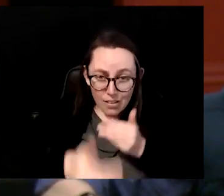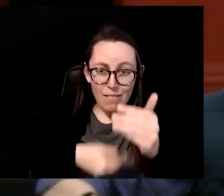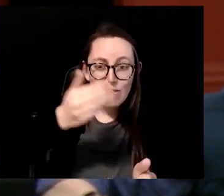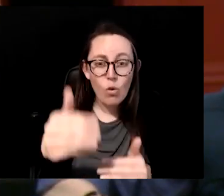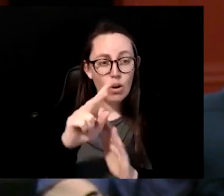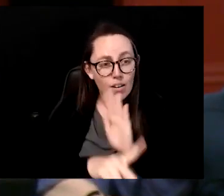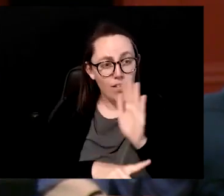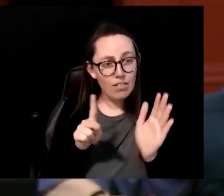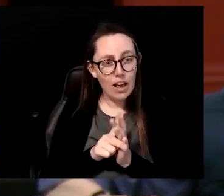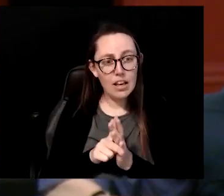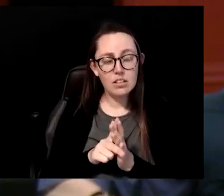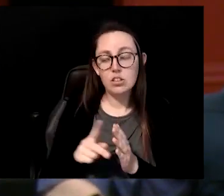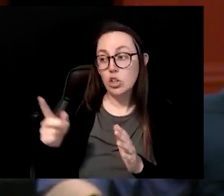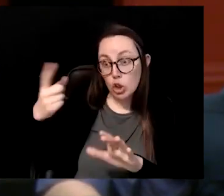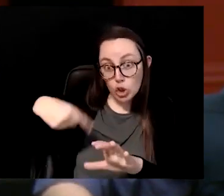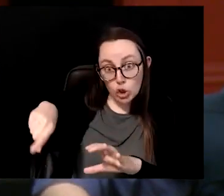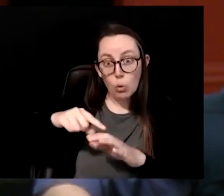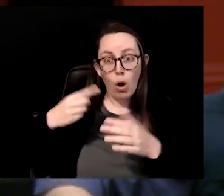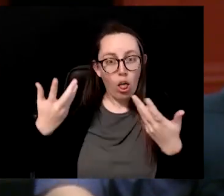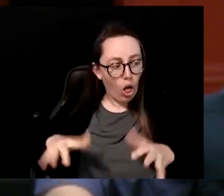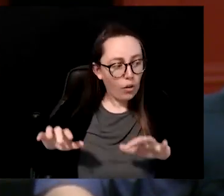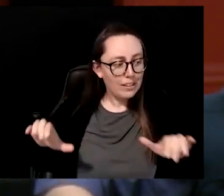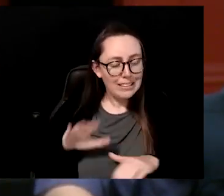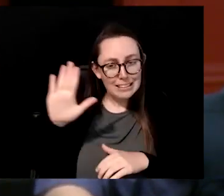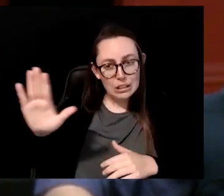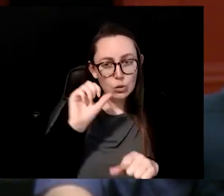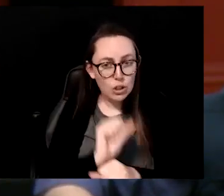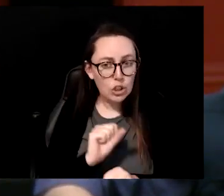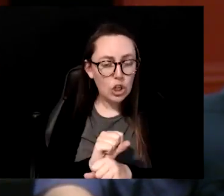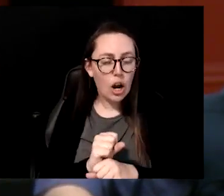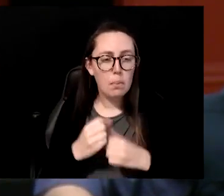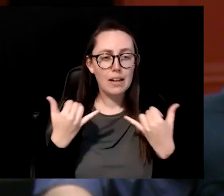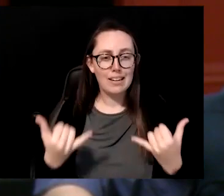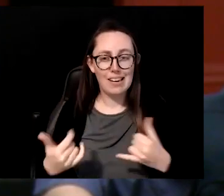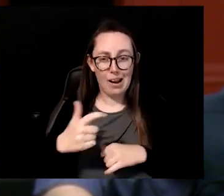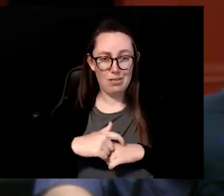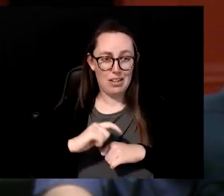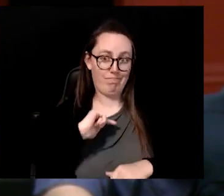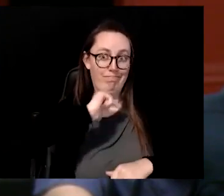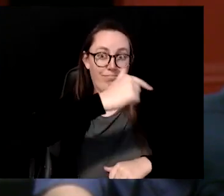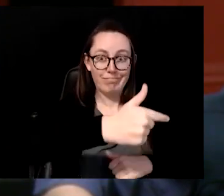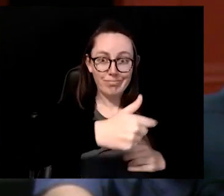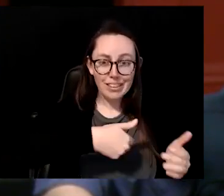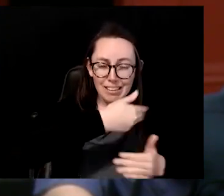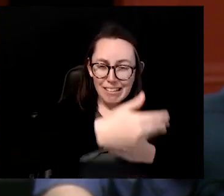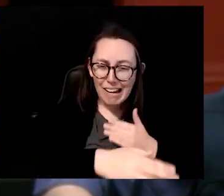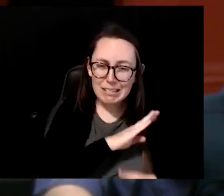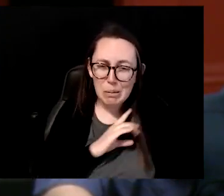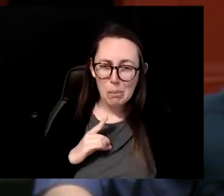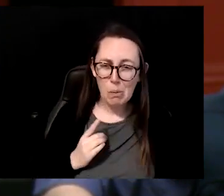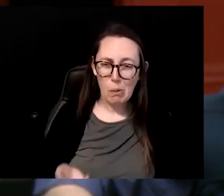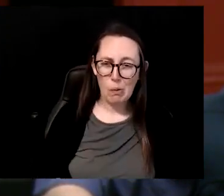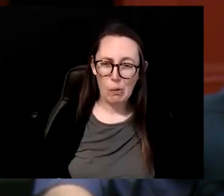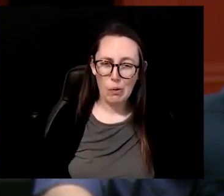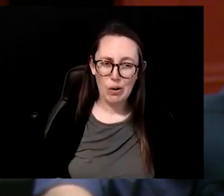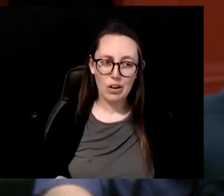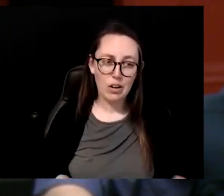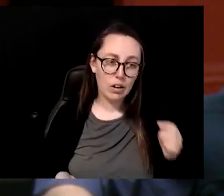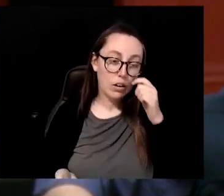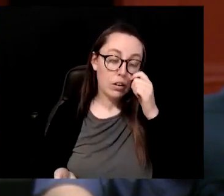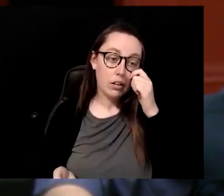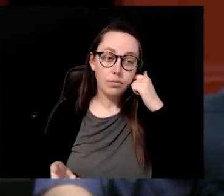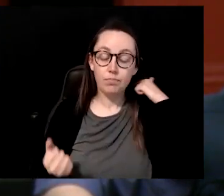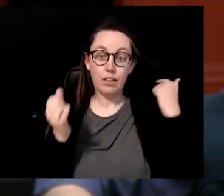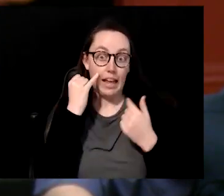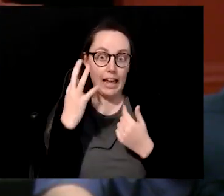your jobs and it's time to turn it over to the next people that's all I'm saying I just think if it if it you know it doesn't if it doesn't matter